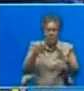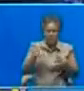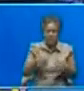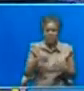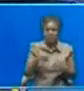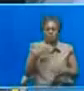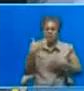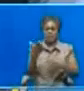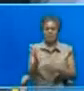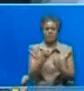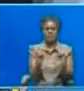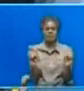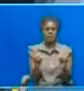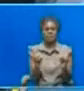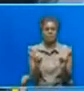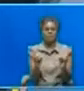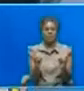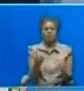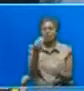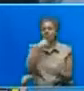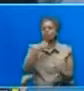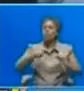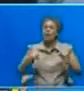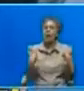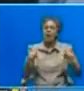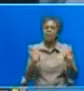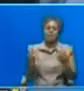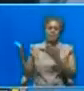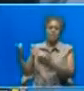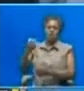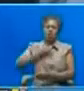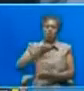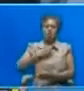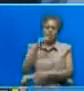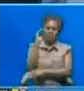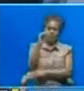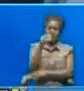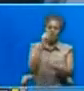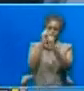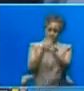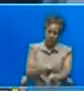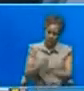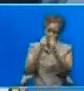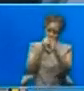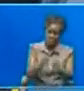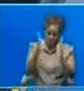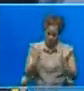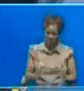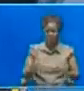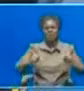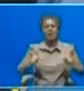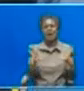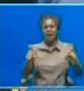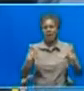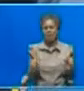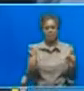act. Farmers are very happy because this was their own request. The farmers are generally very happy about this move. They